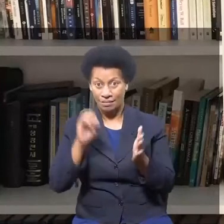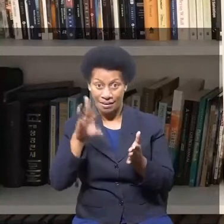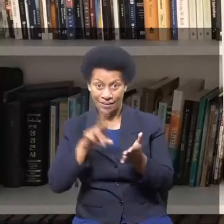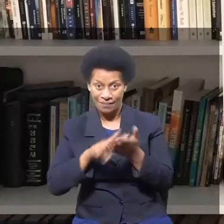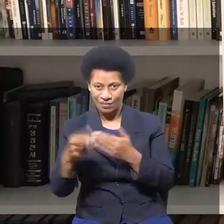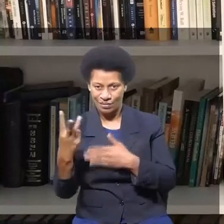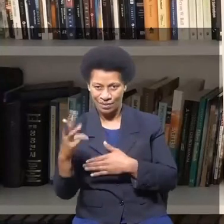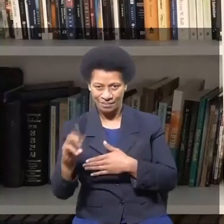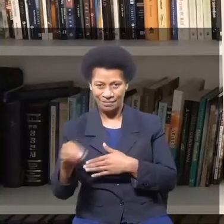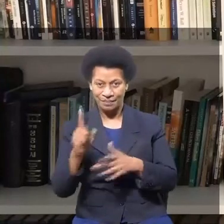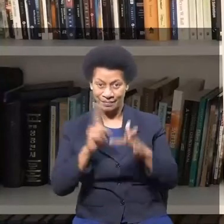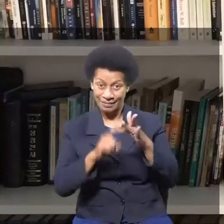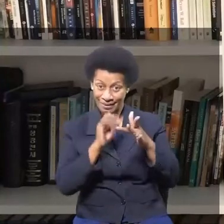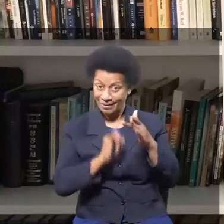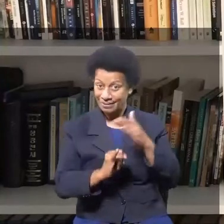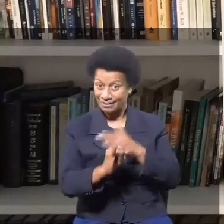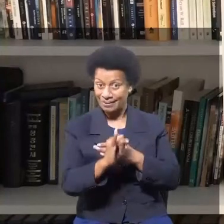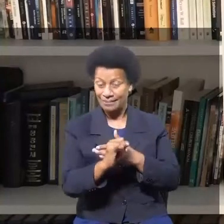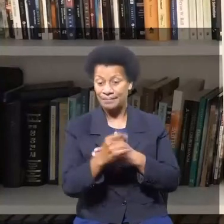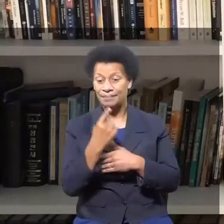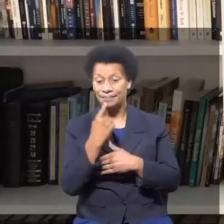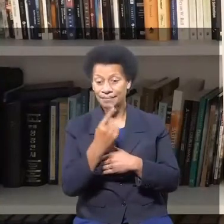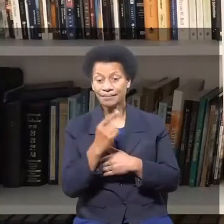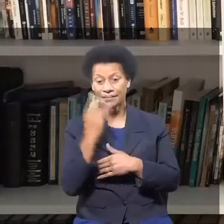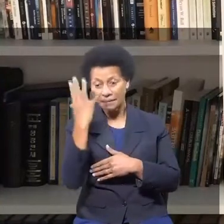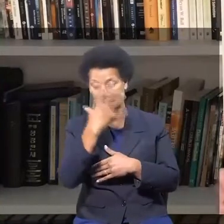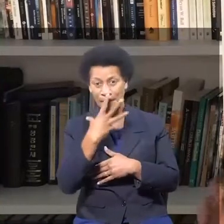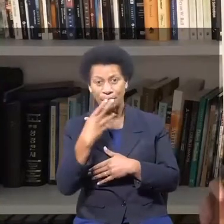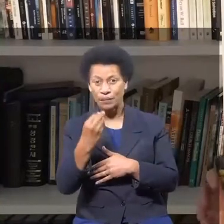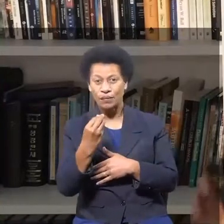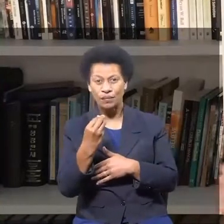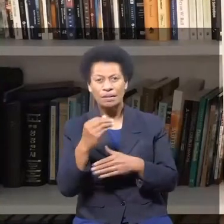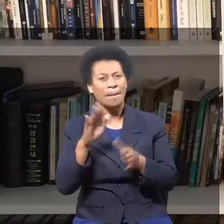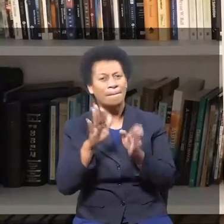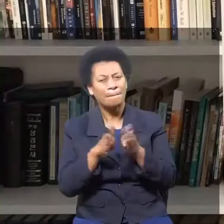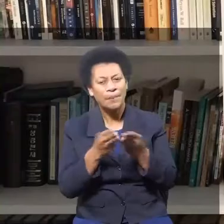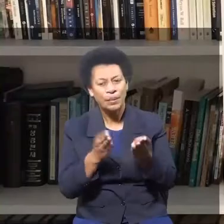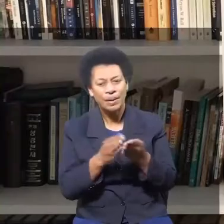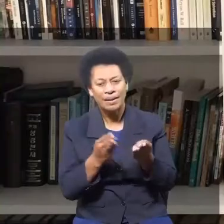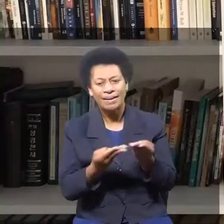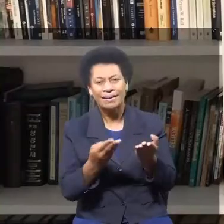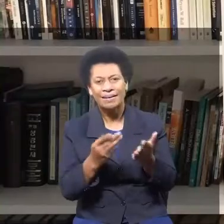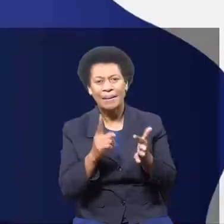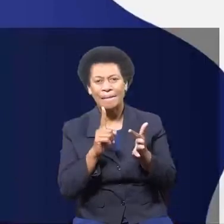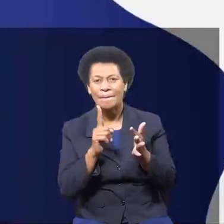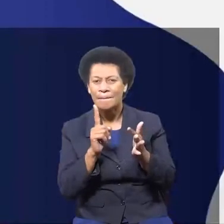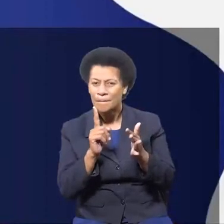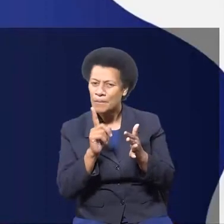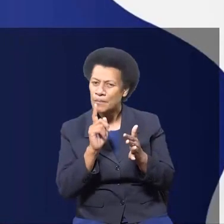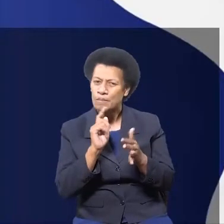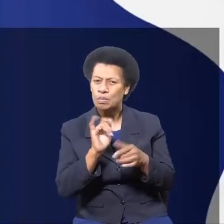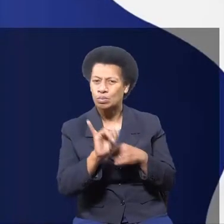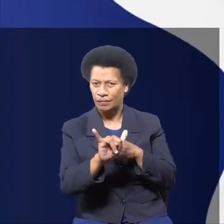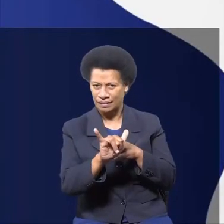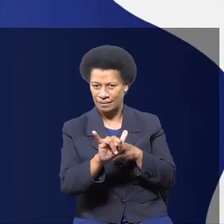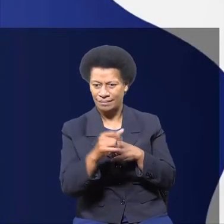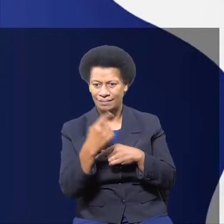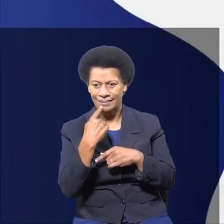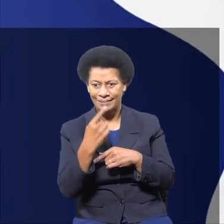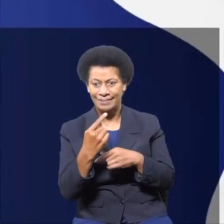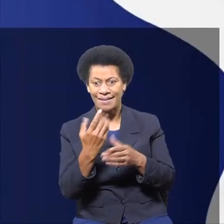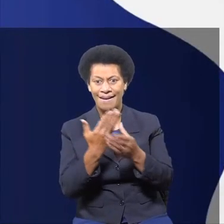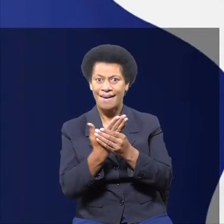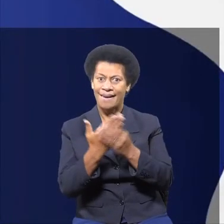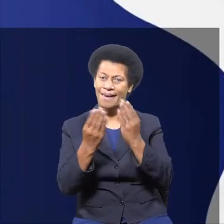and verse 30. And then in Isaiah, that beautiful book of prophecy, Isaiah wrote this: lift up your eyes